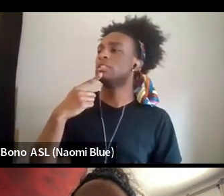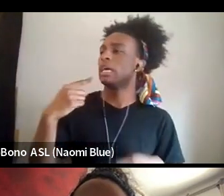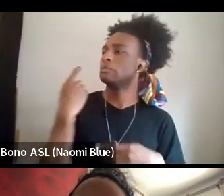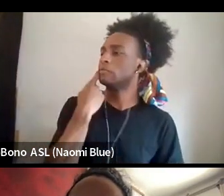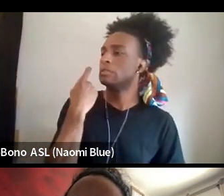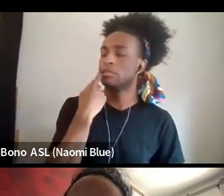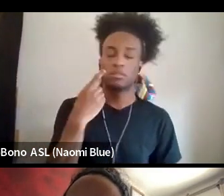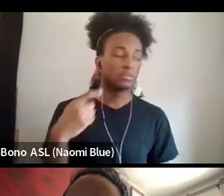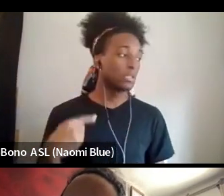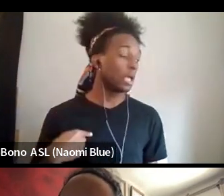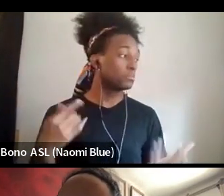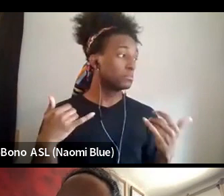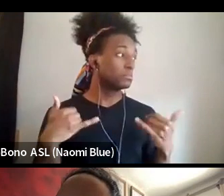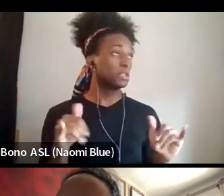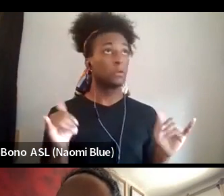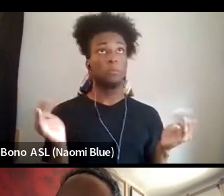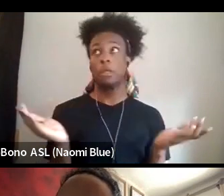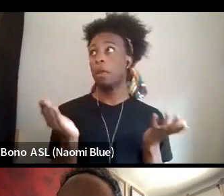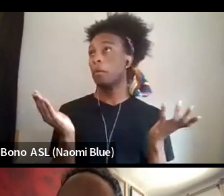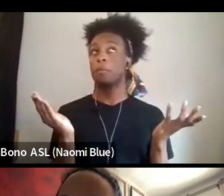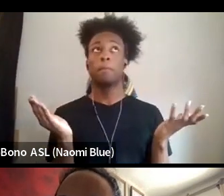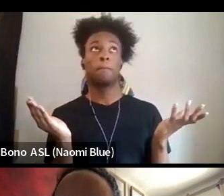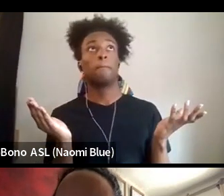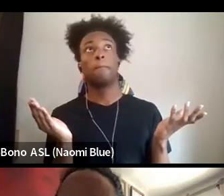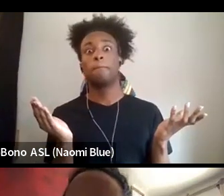here. That's it.